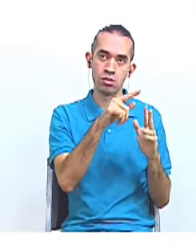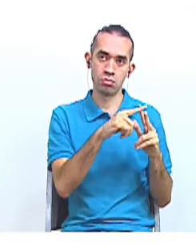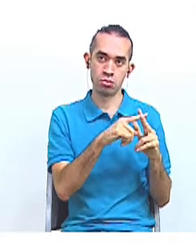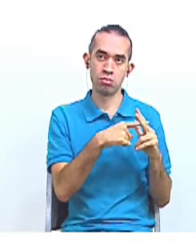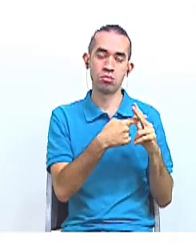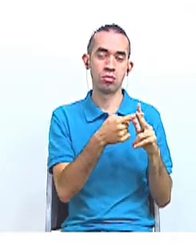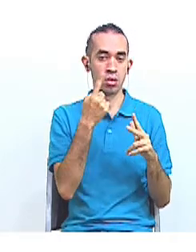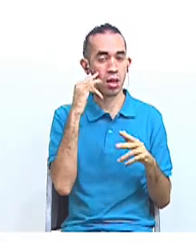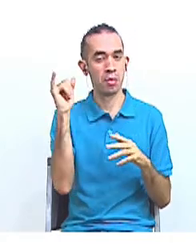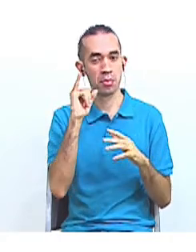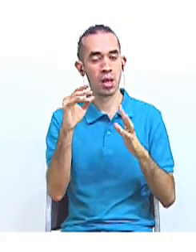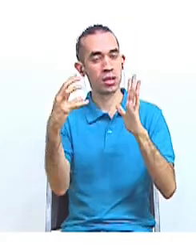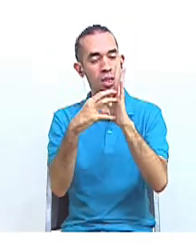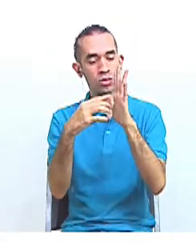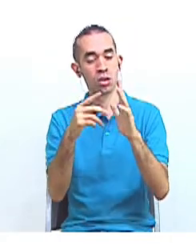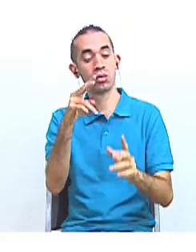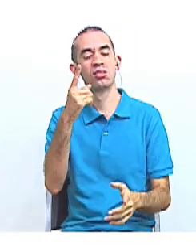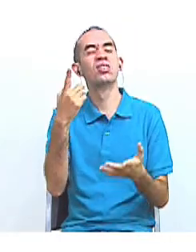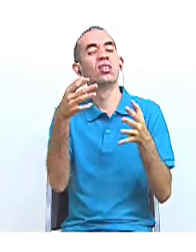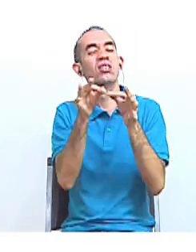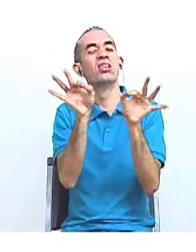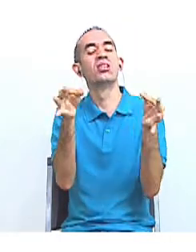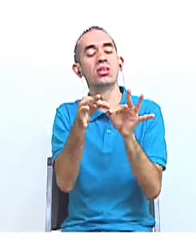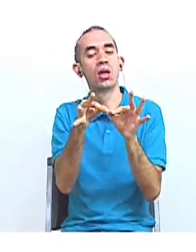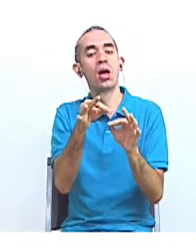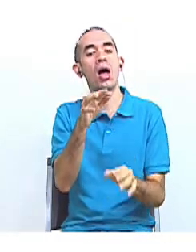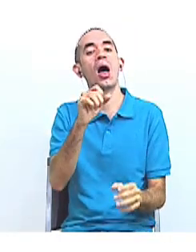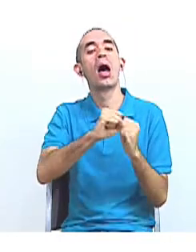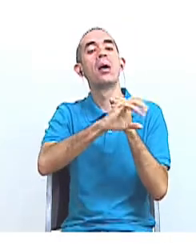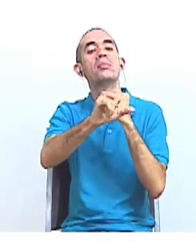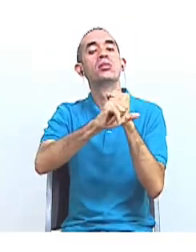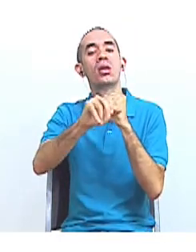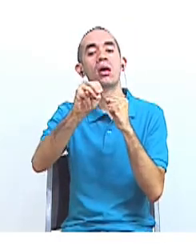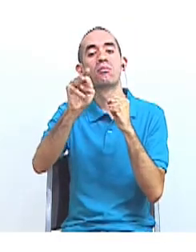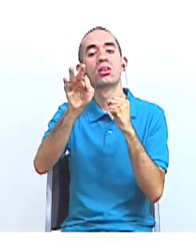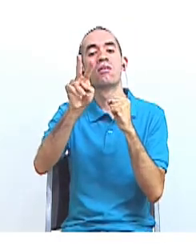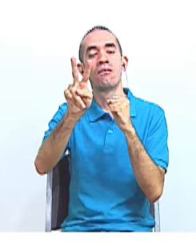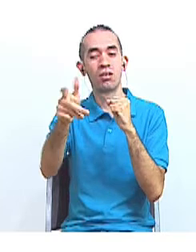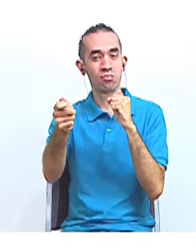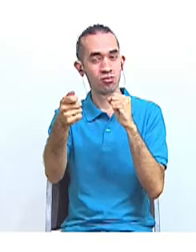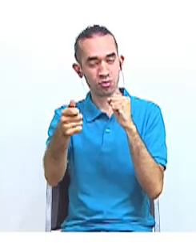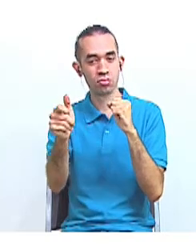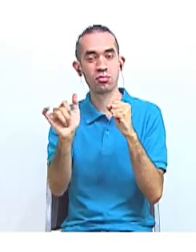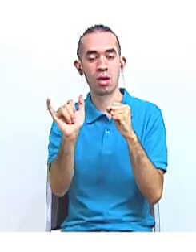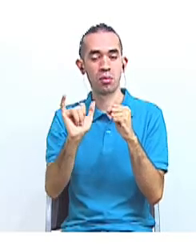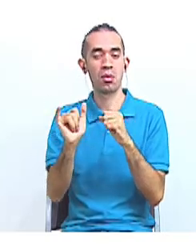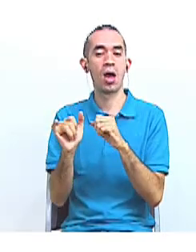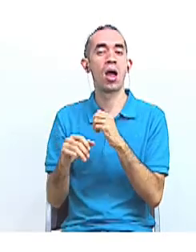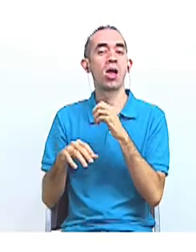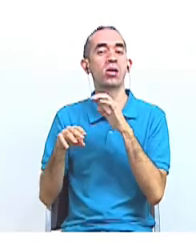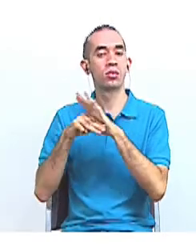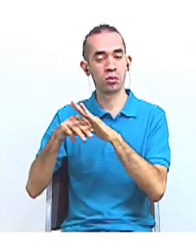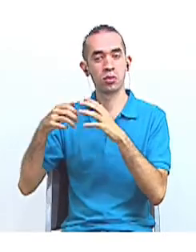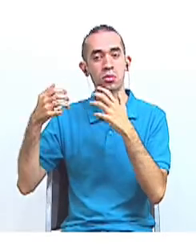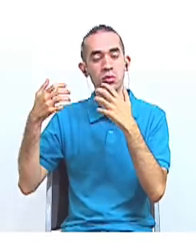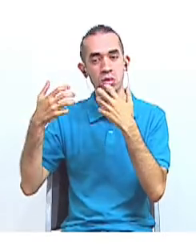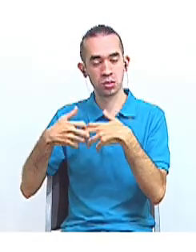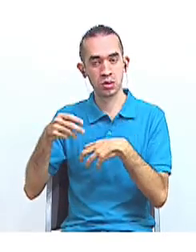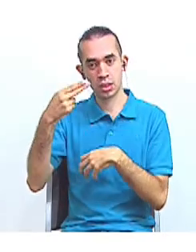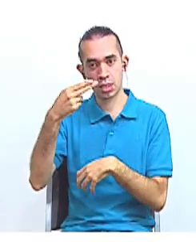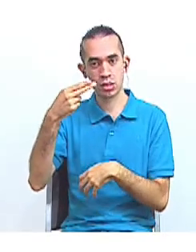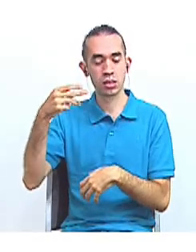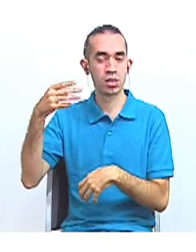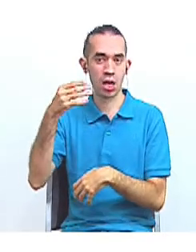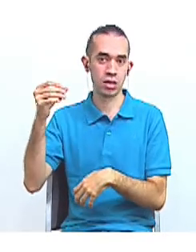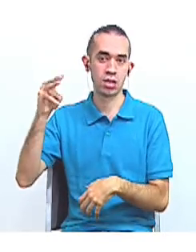the text, it says she appeared in advertisements for MTV and the fashion company H&M.